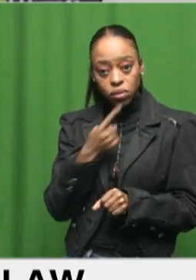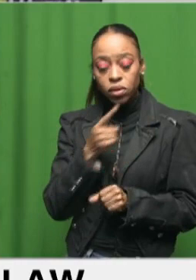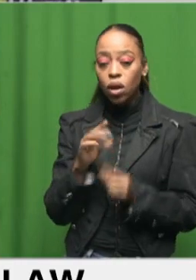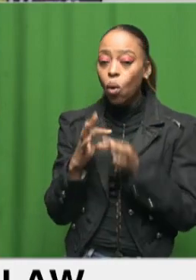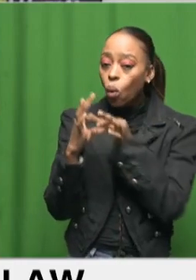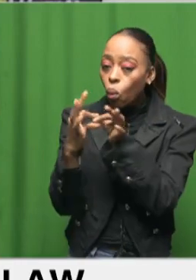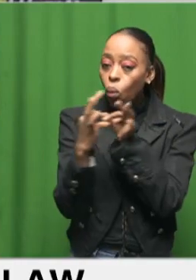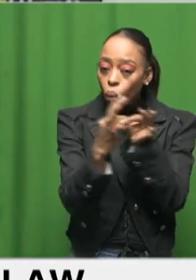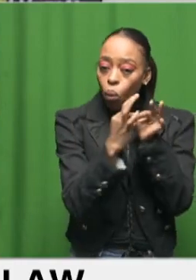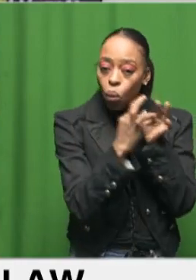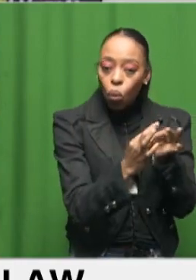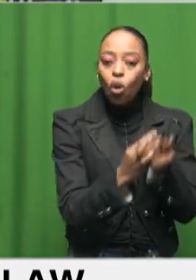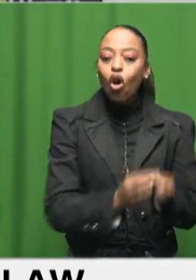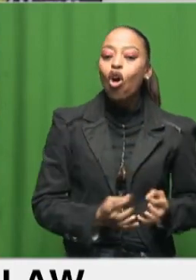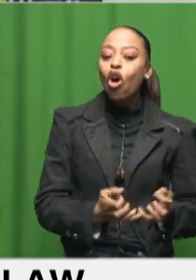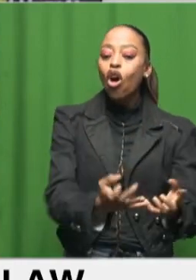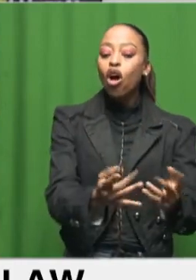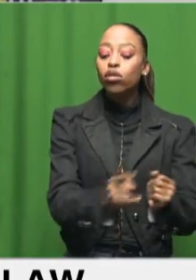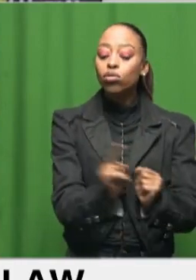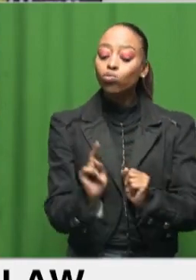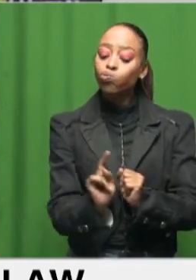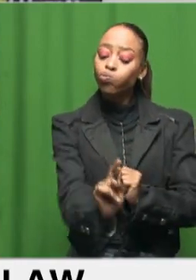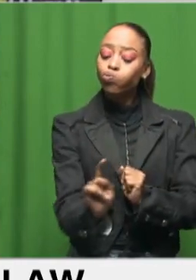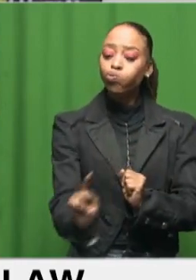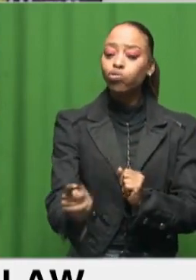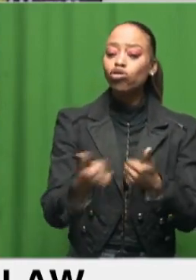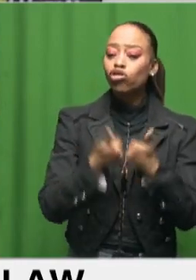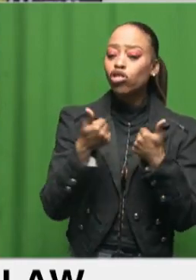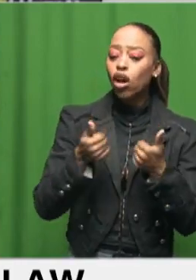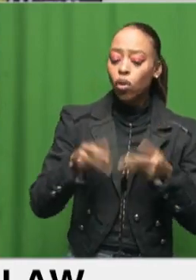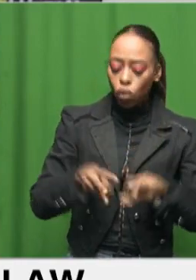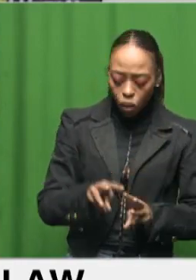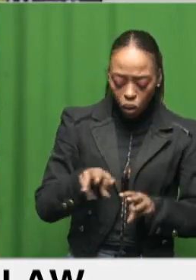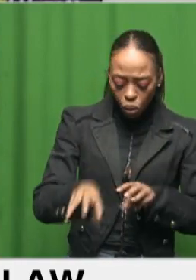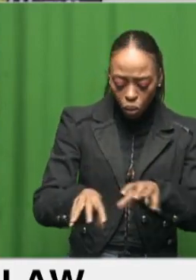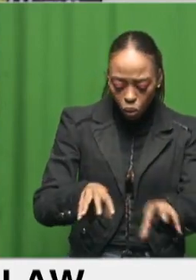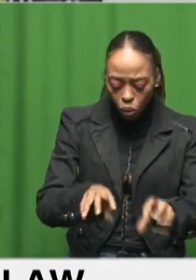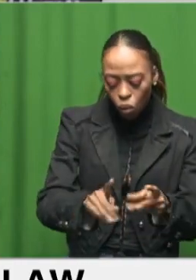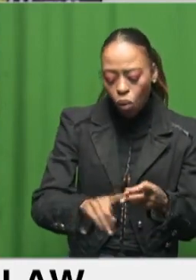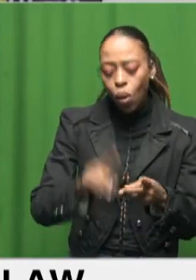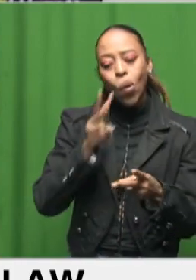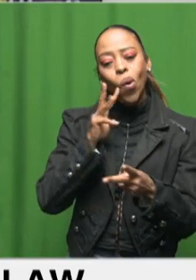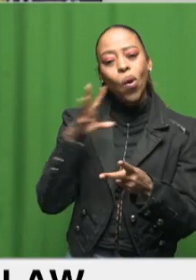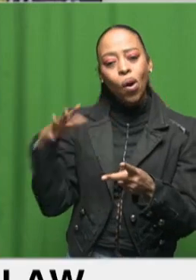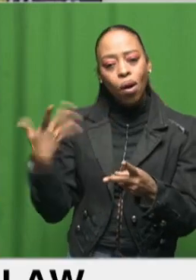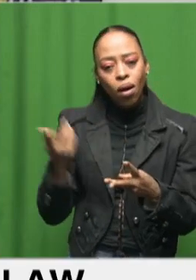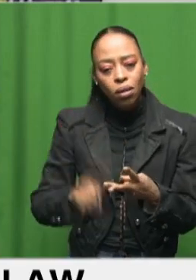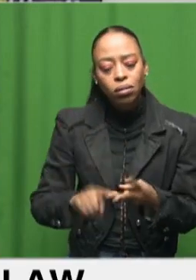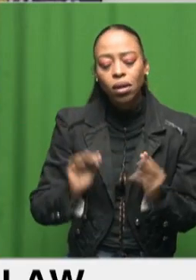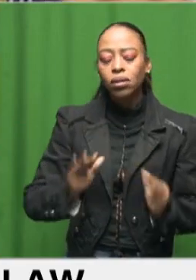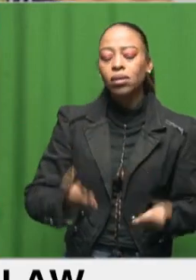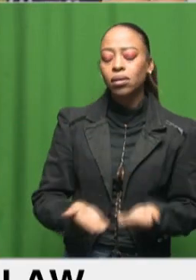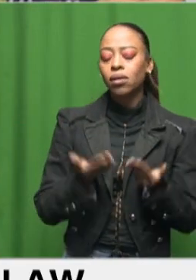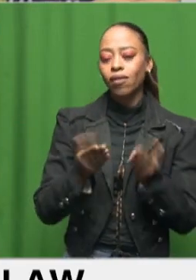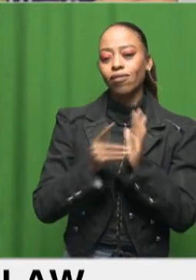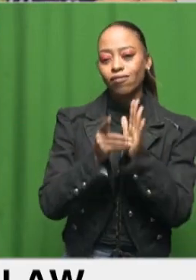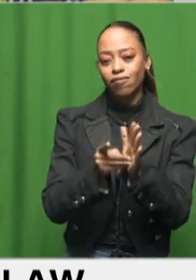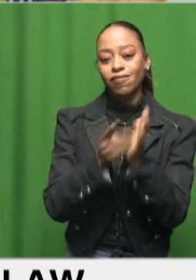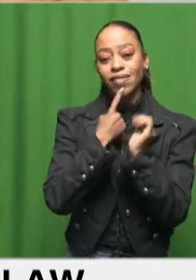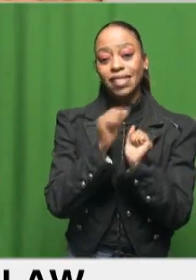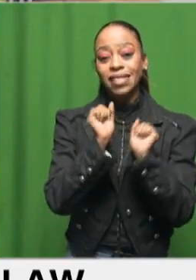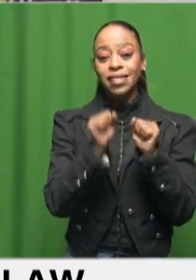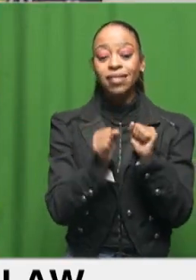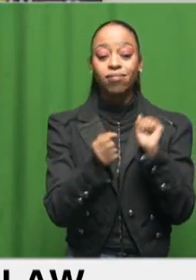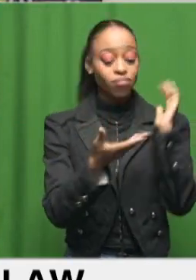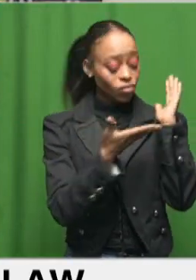with them. Go to the ground where there are challenges of potholes, challenges of water and service delivery, and say, let's look at the